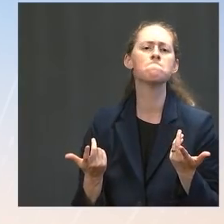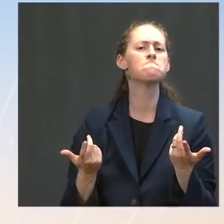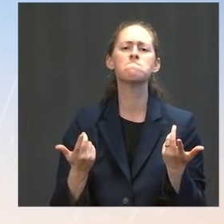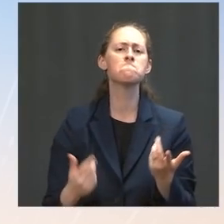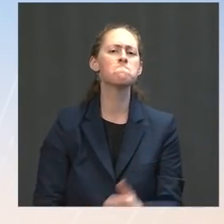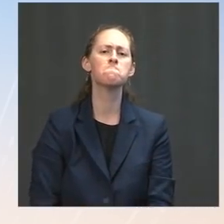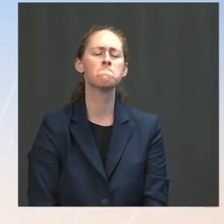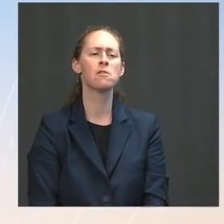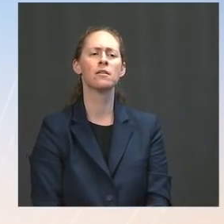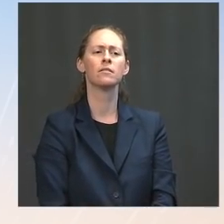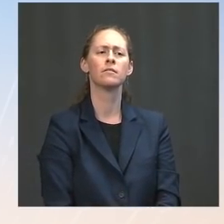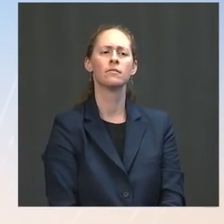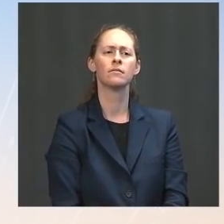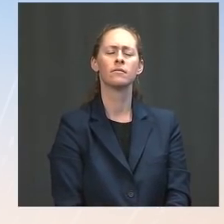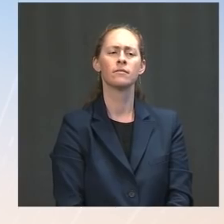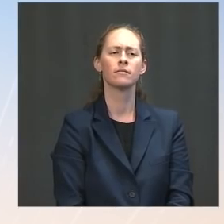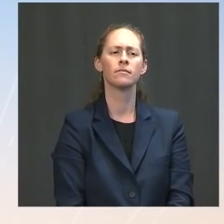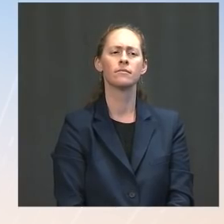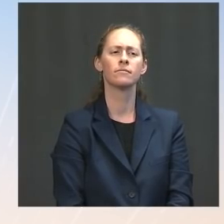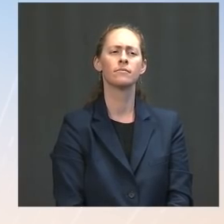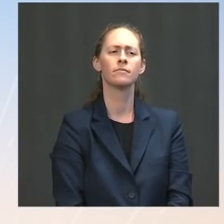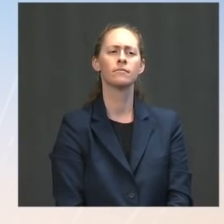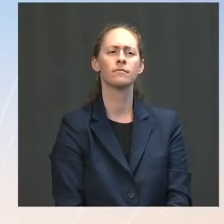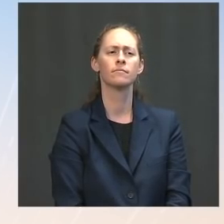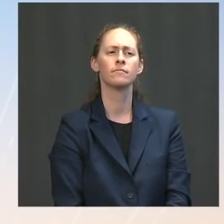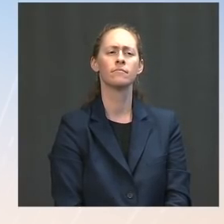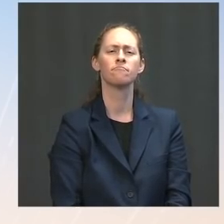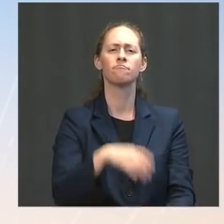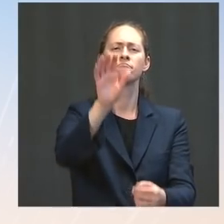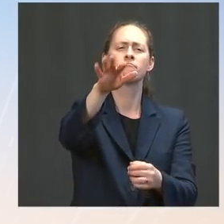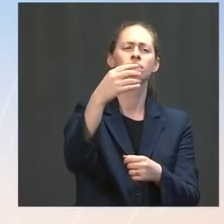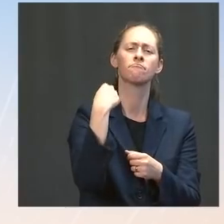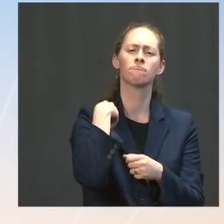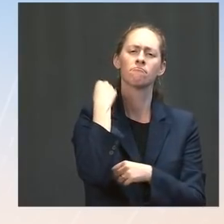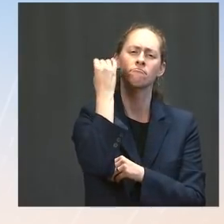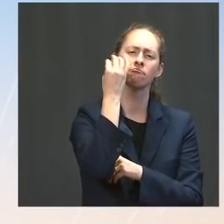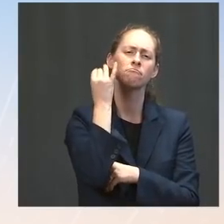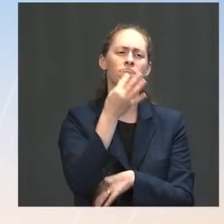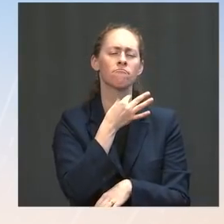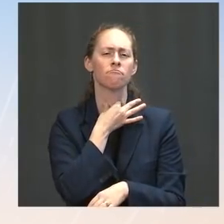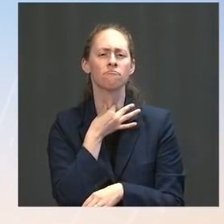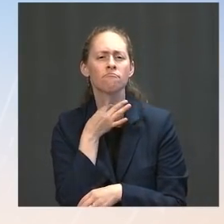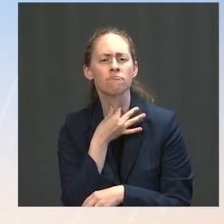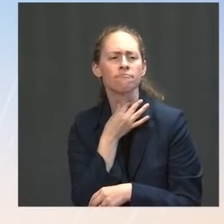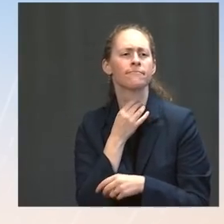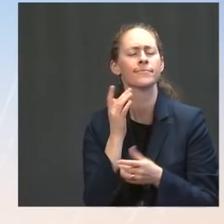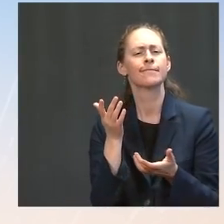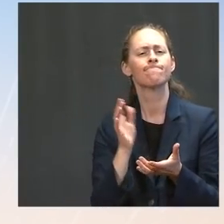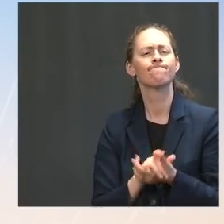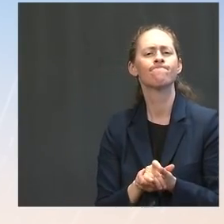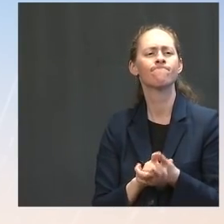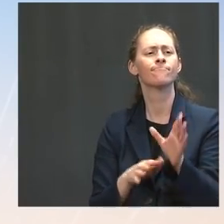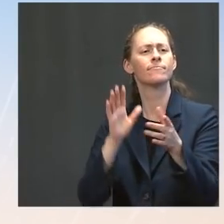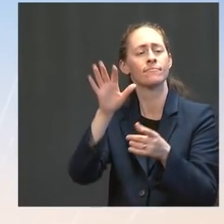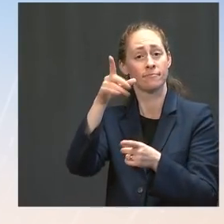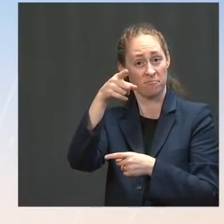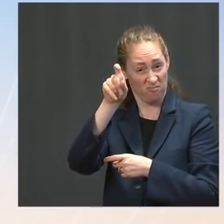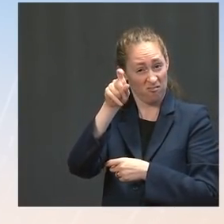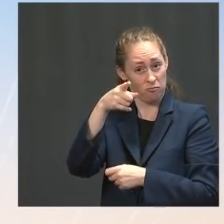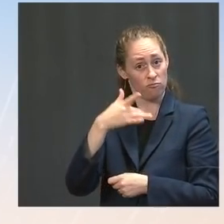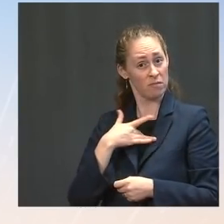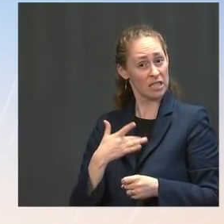months, years, whatever? I mean, it doesn't sort of add up to those of us who sort of have seen that process.